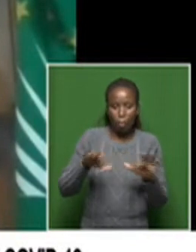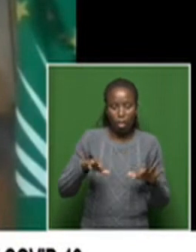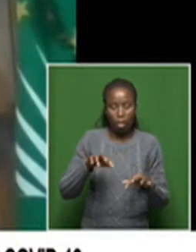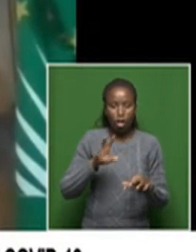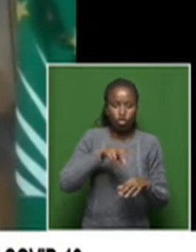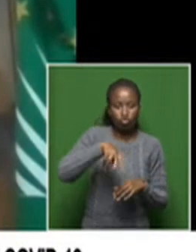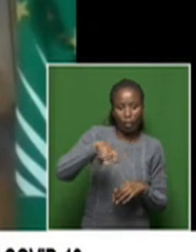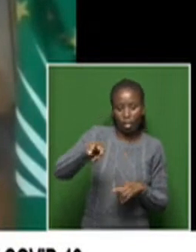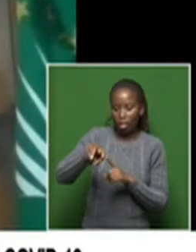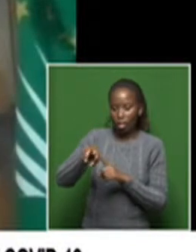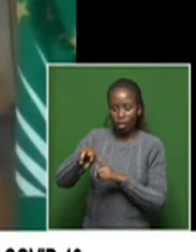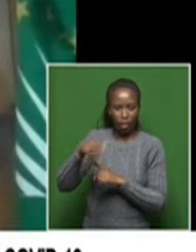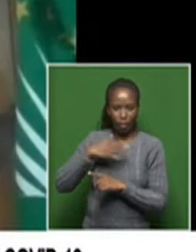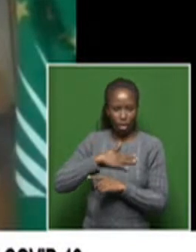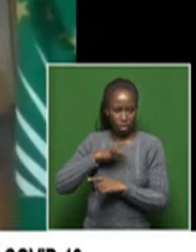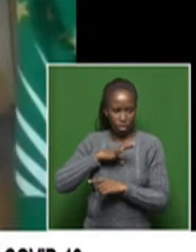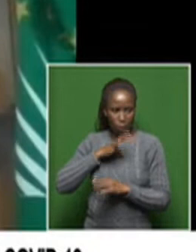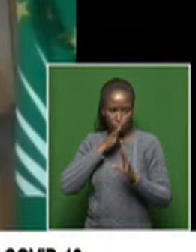to interact with